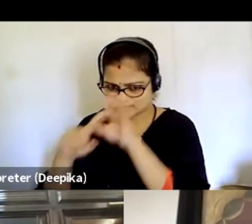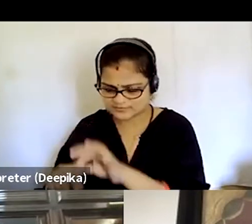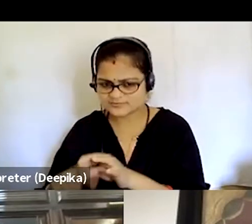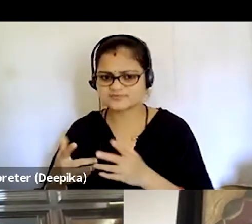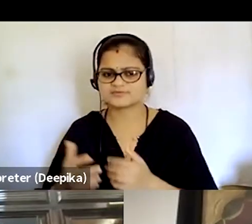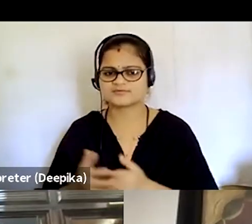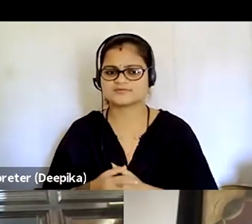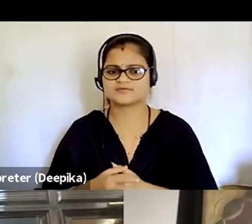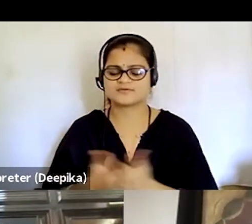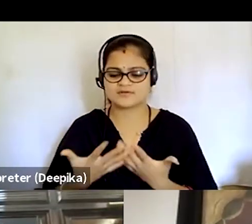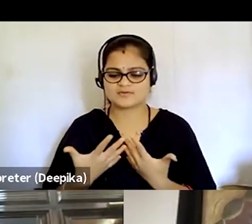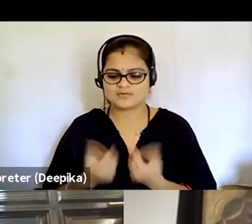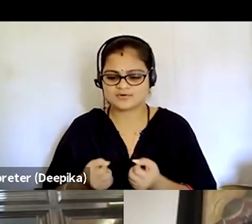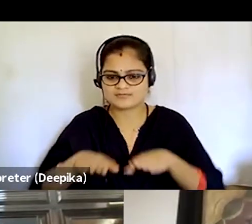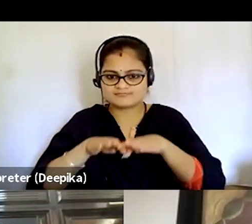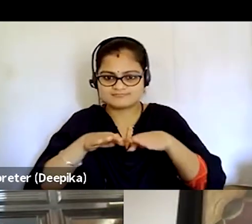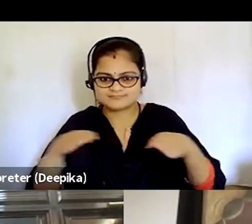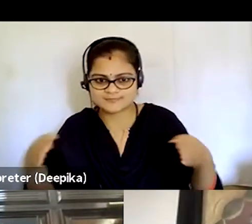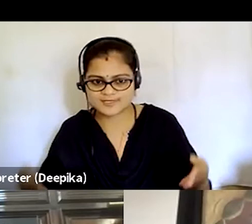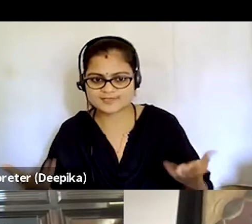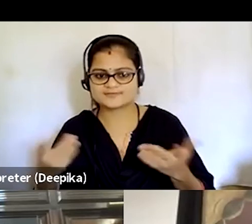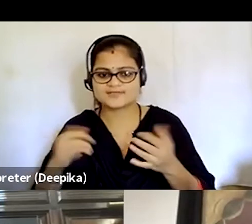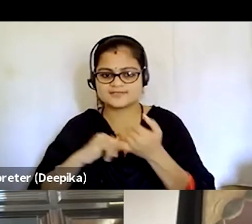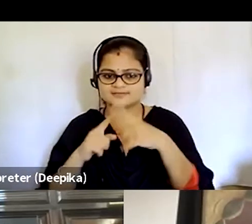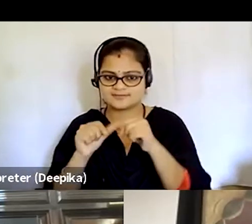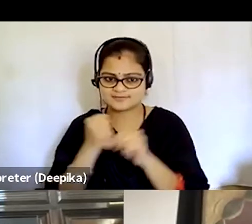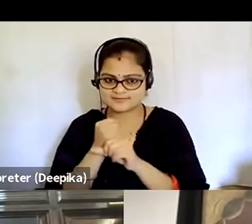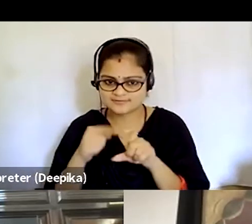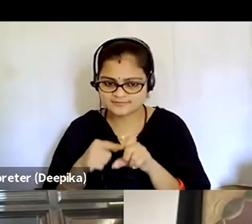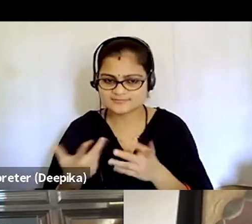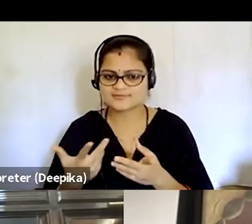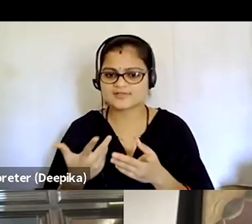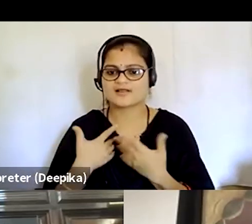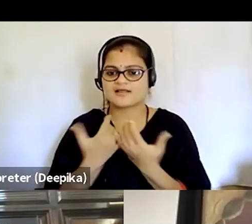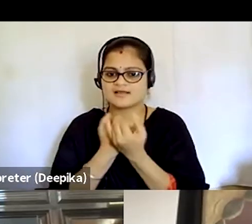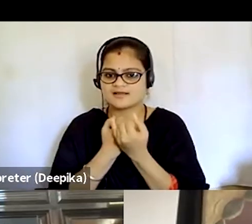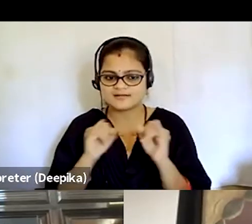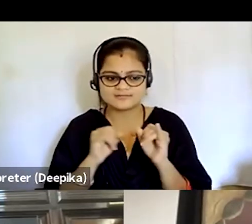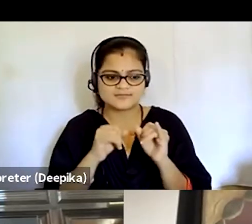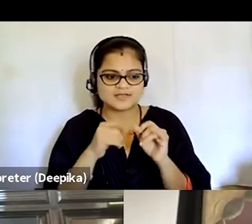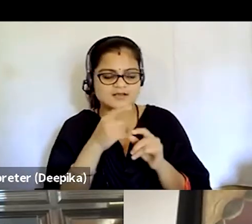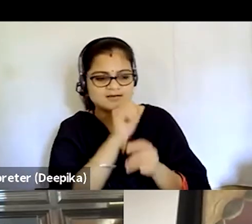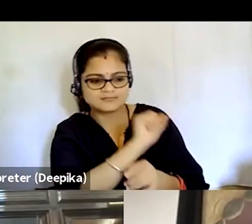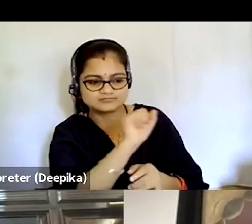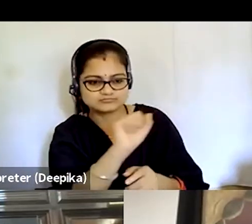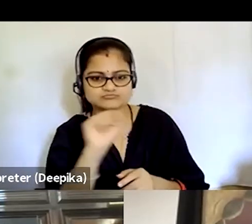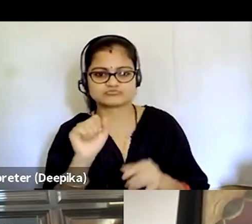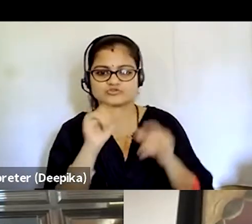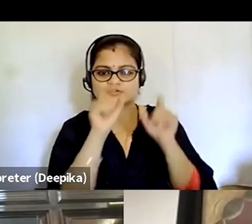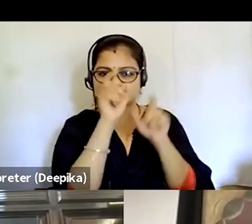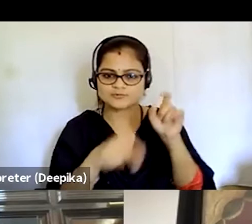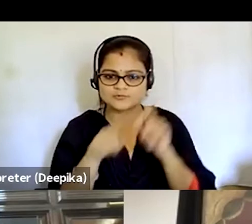was a platform and a stage for, as you mentioned, so many independent artists and musicians. And what was your